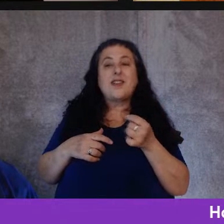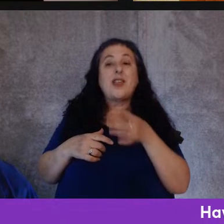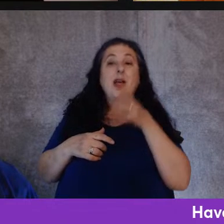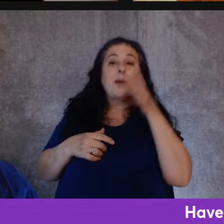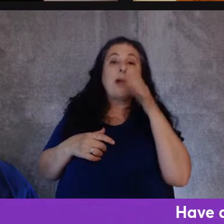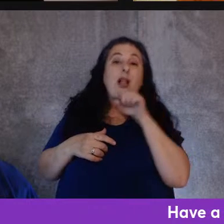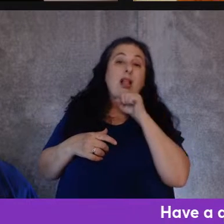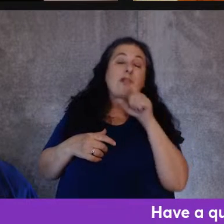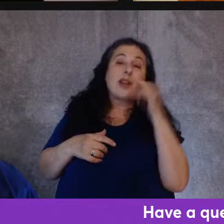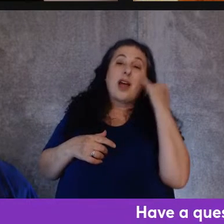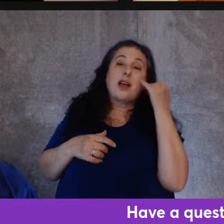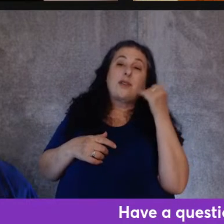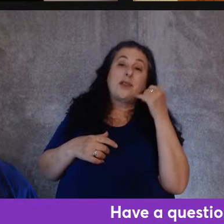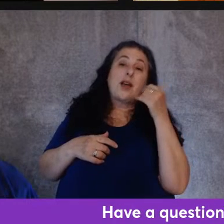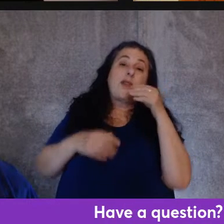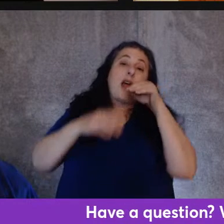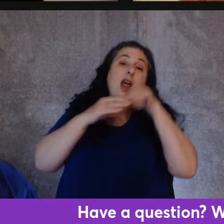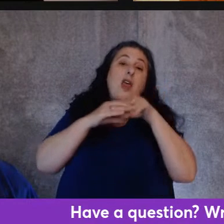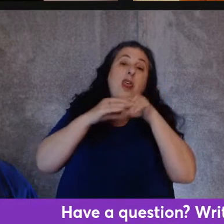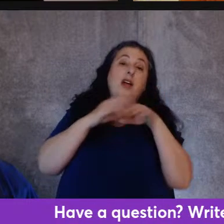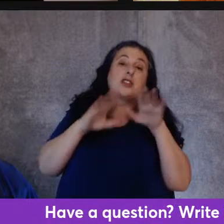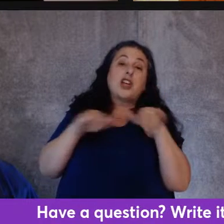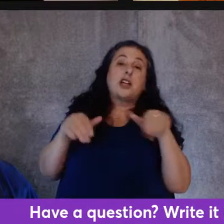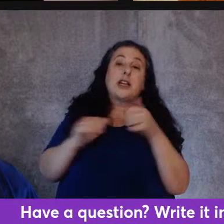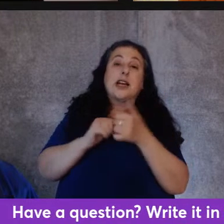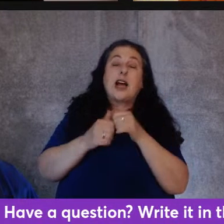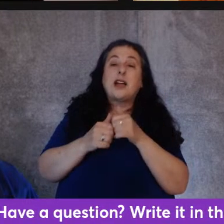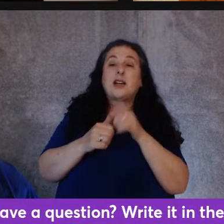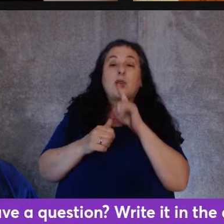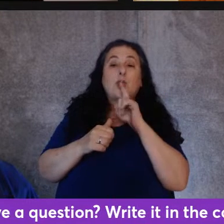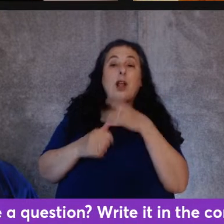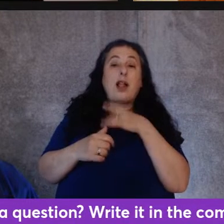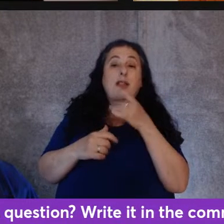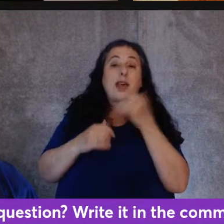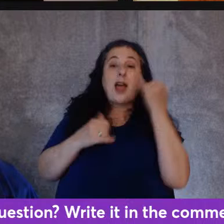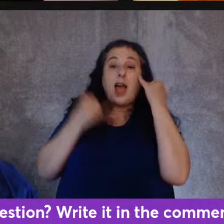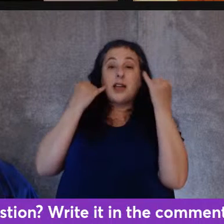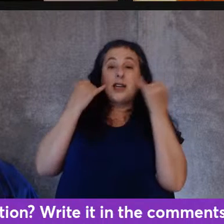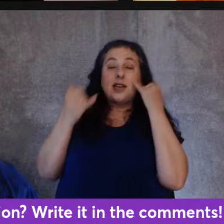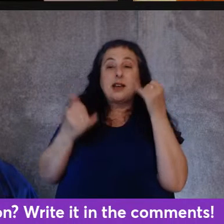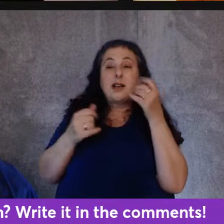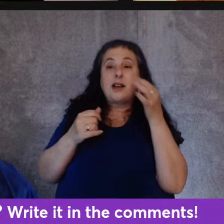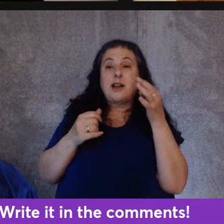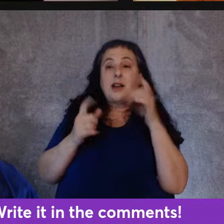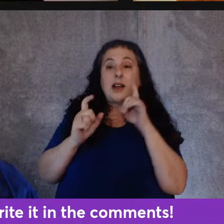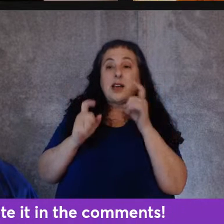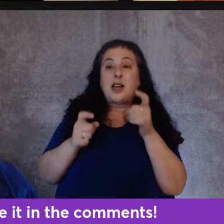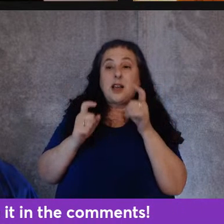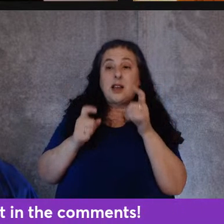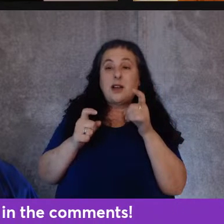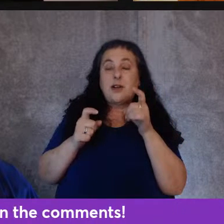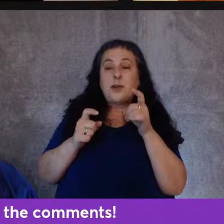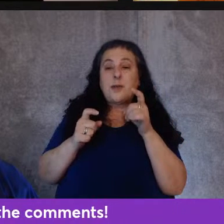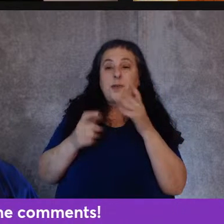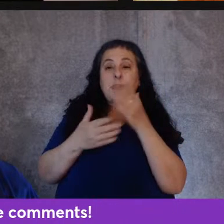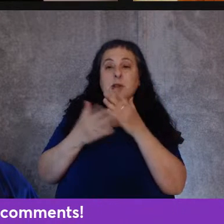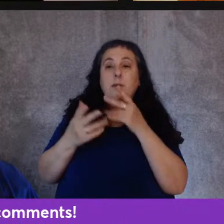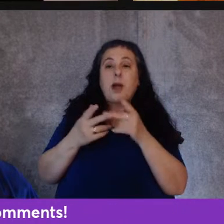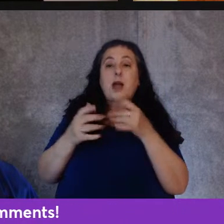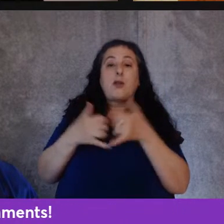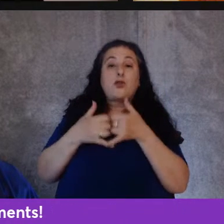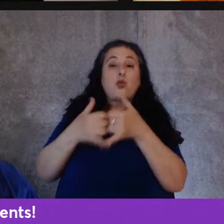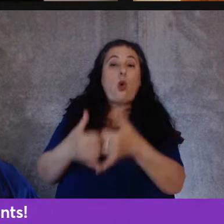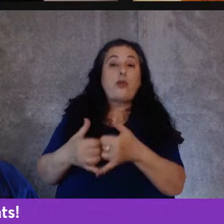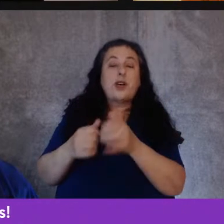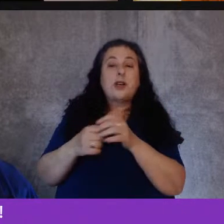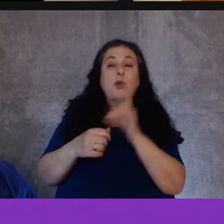love the idea of entering their child into a contest. They really like the idea of giving some sort of trophy.